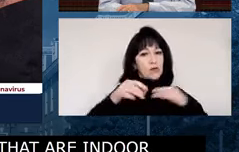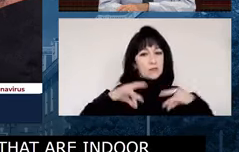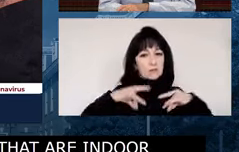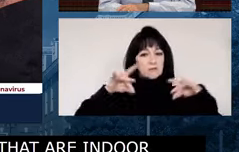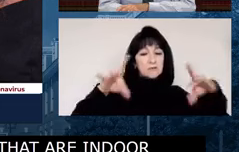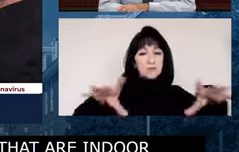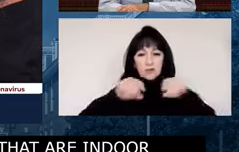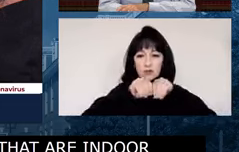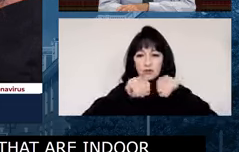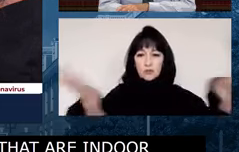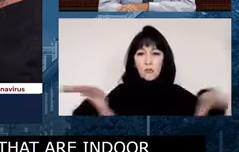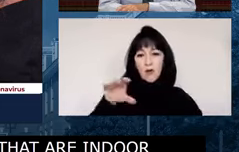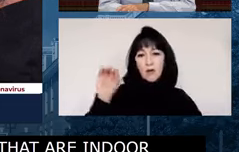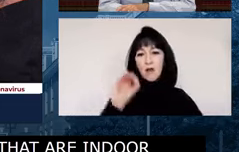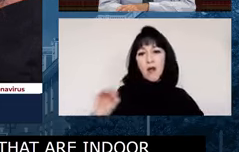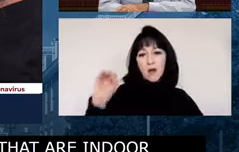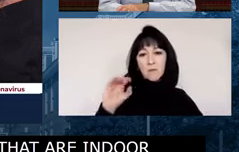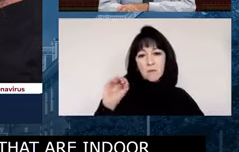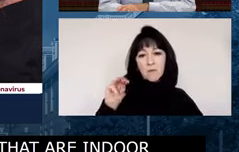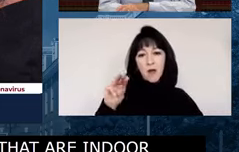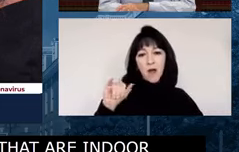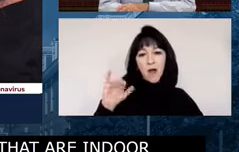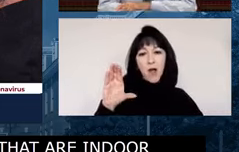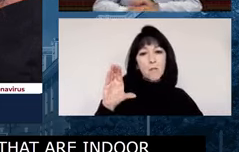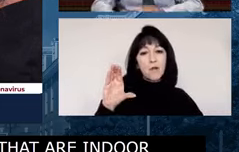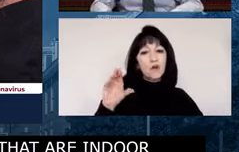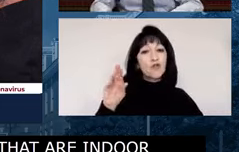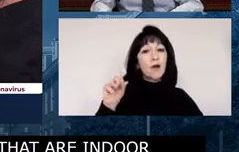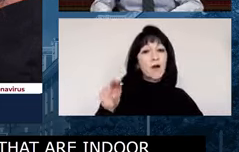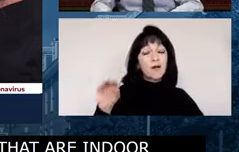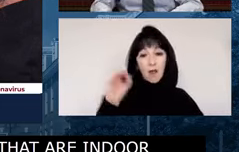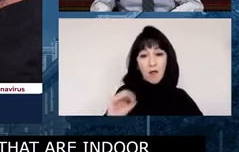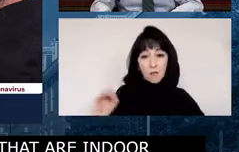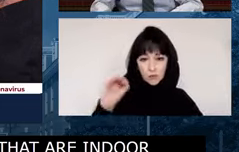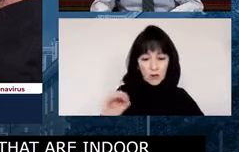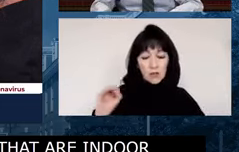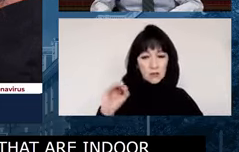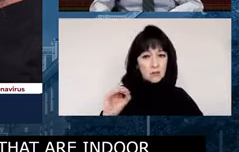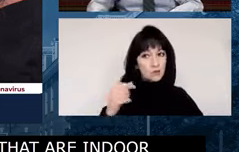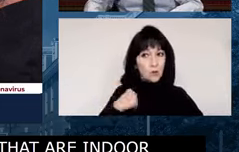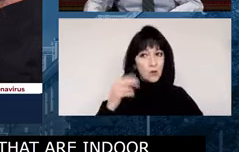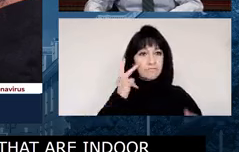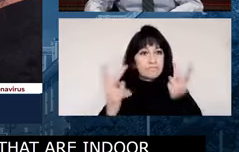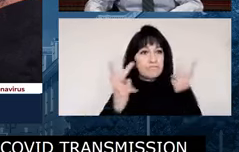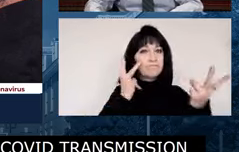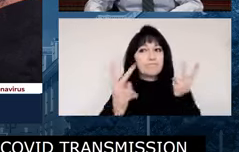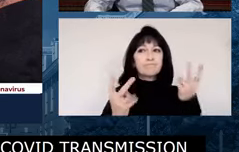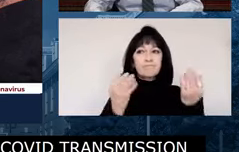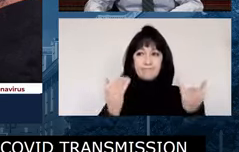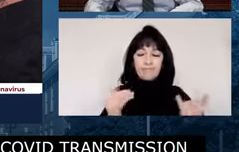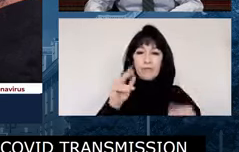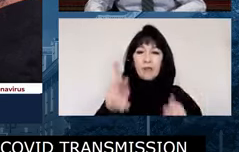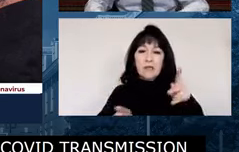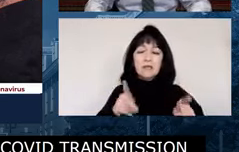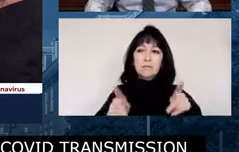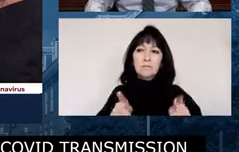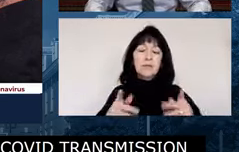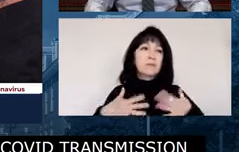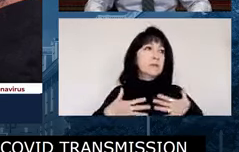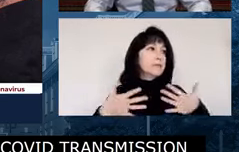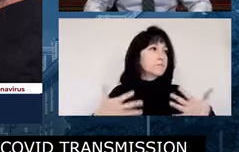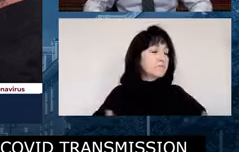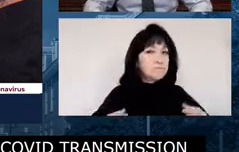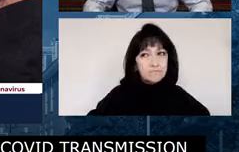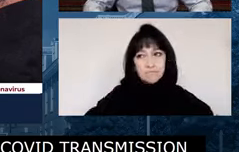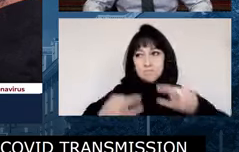Omicron virus, one to another. Please wear a mask. I've noticed that folks have really put their mask back on. I know you don't want to do it,